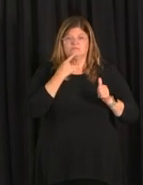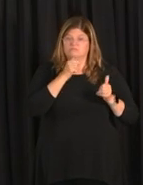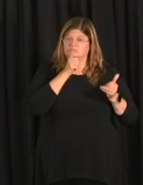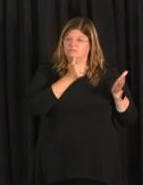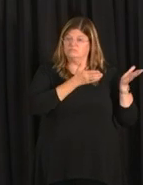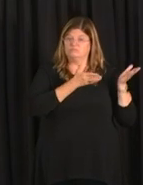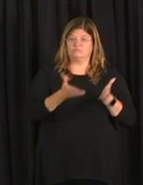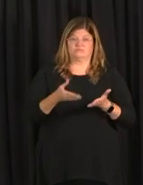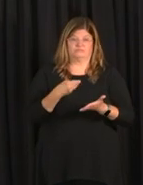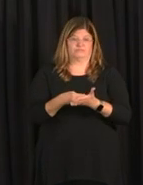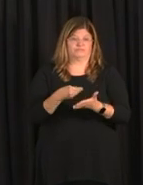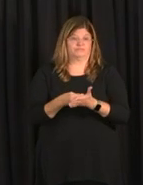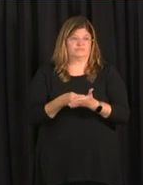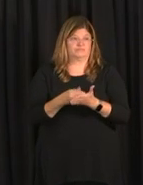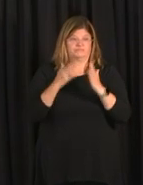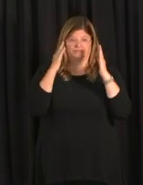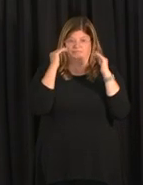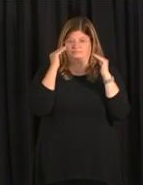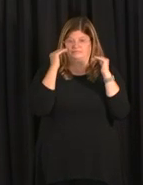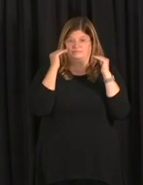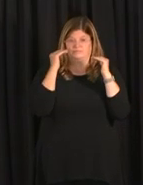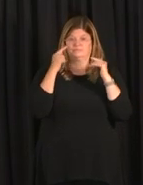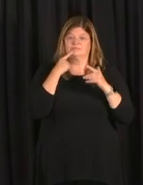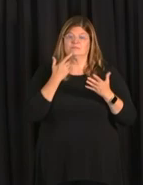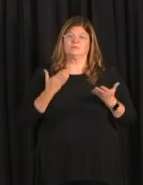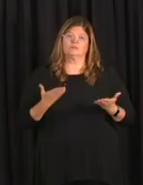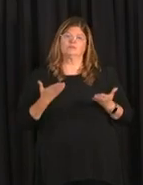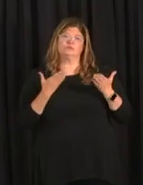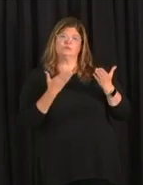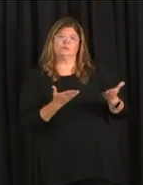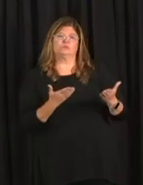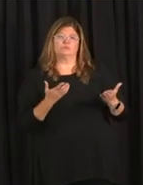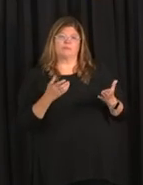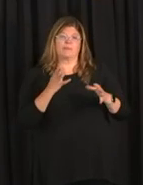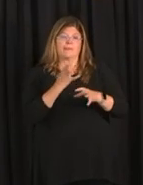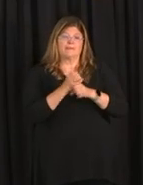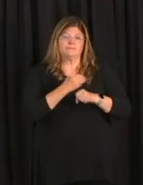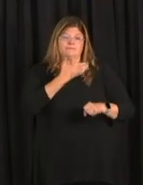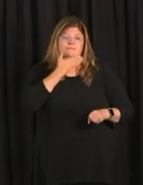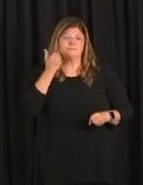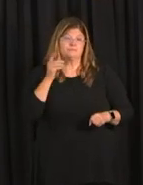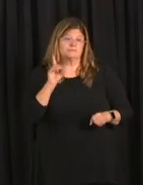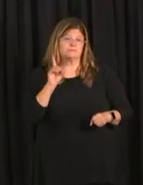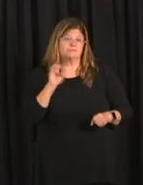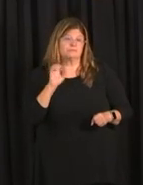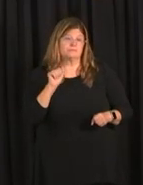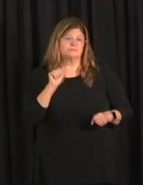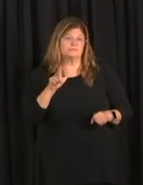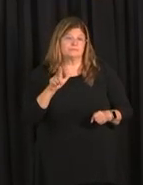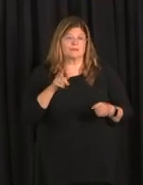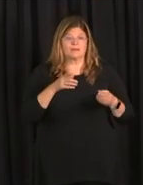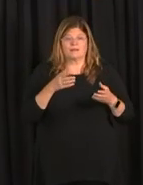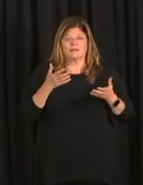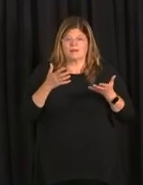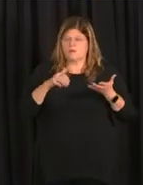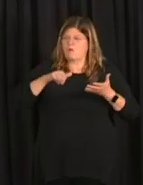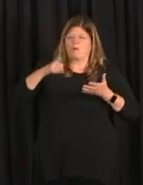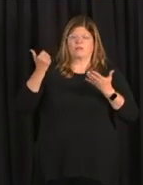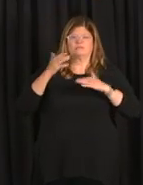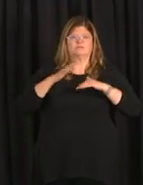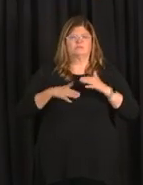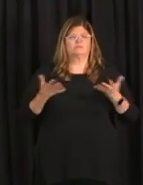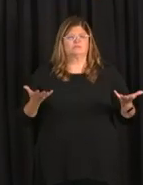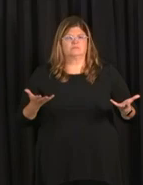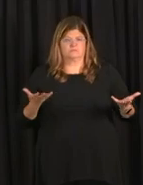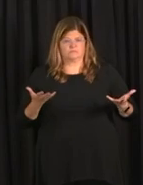expected. Obviously, there have been sporting events, but they're suggesting that people apparently will get a better deal betting elsewhere than with the city. Just